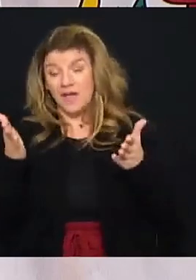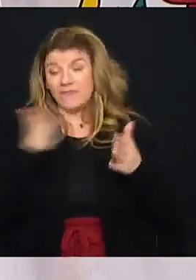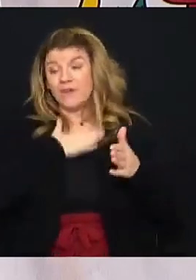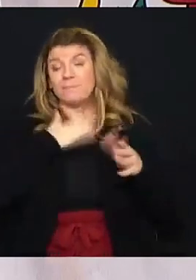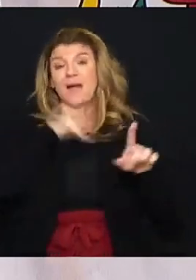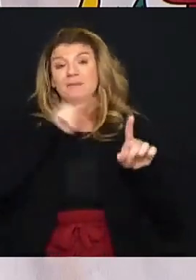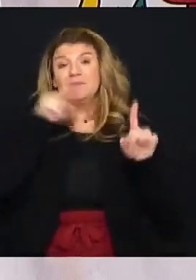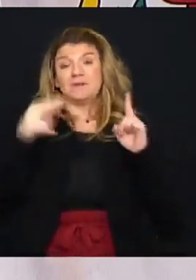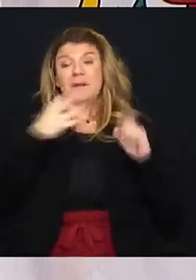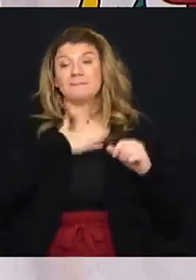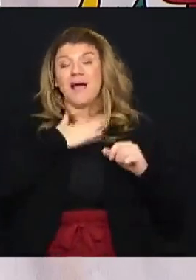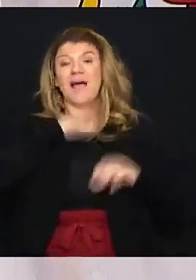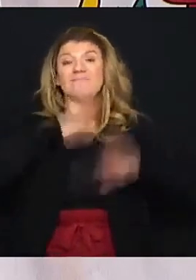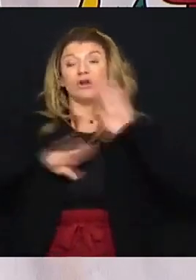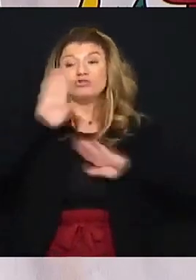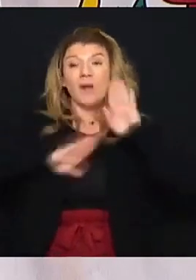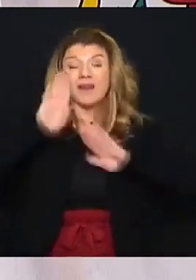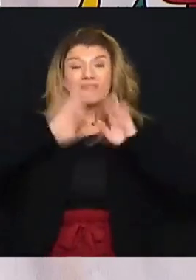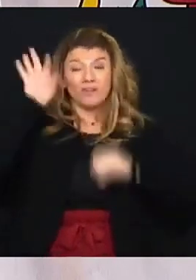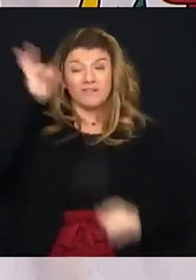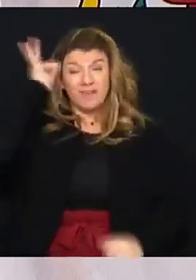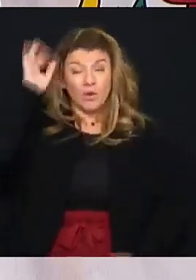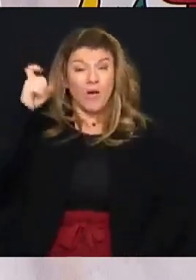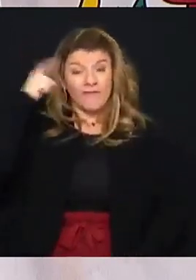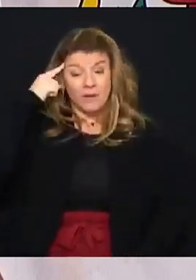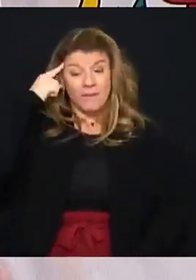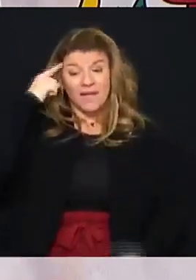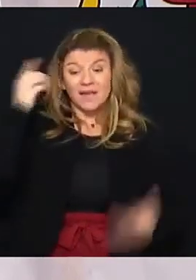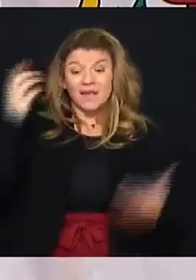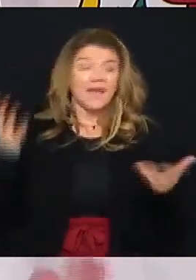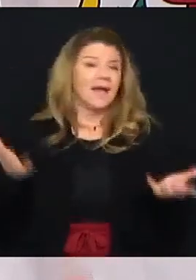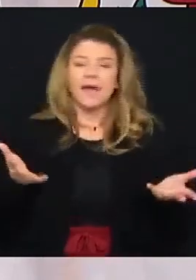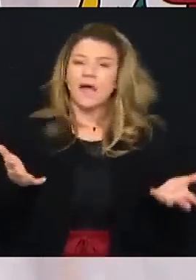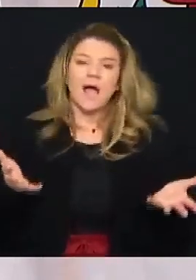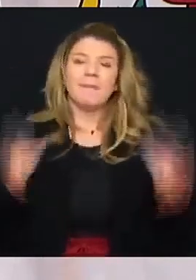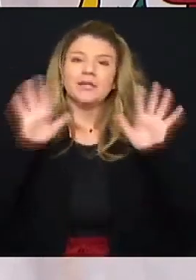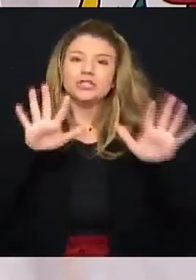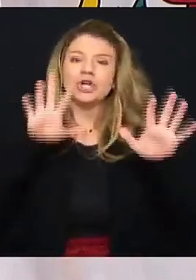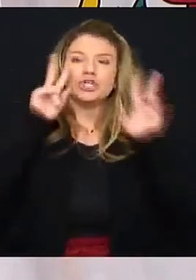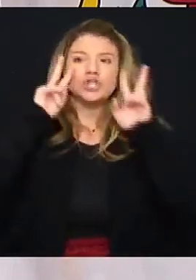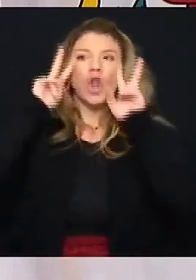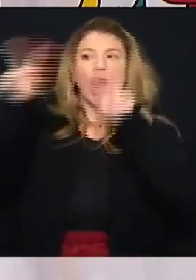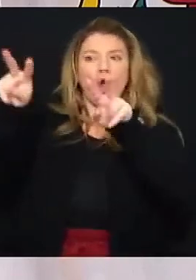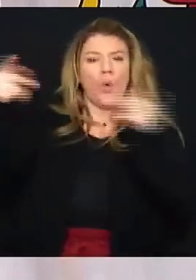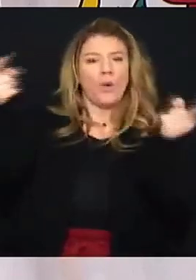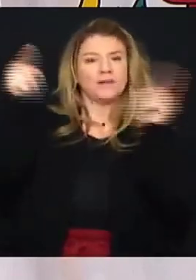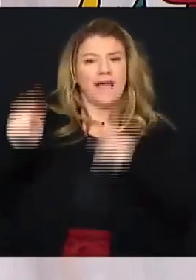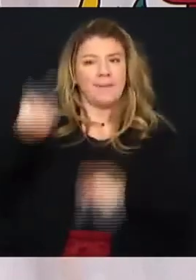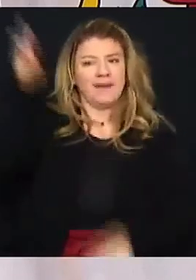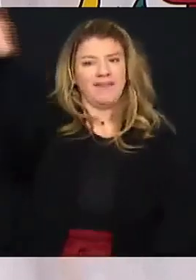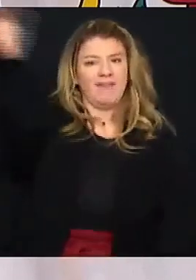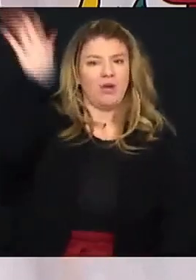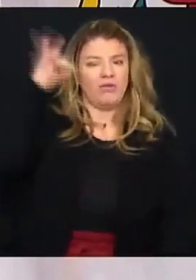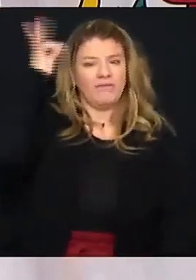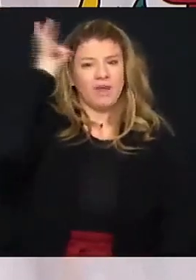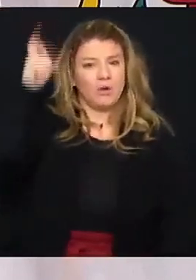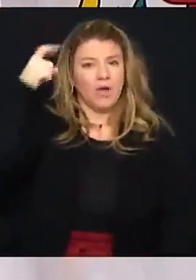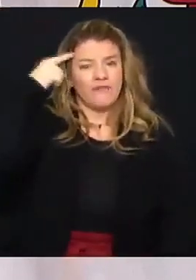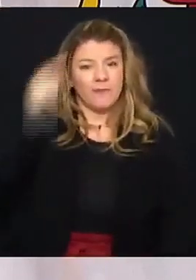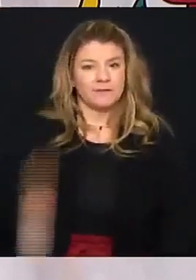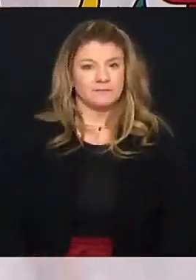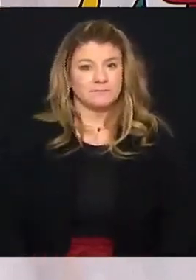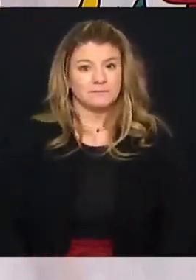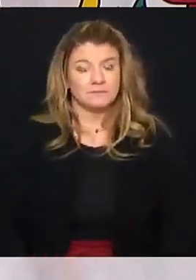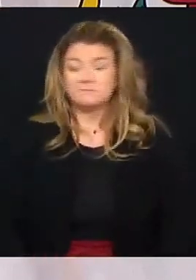standpoint of my frustration, from the standpoint of our federal government, I mean, just look at what's going on in our federal government.